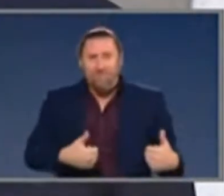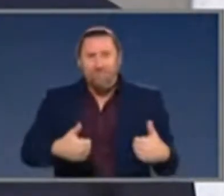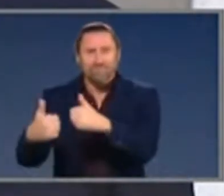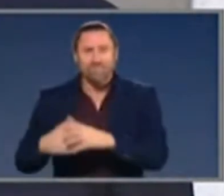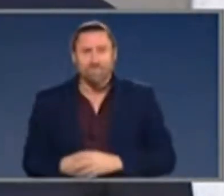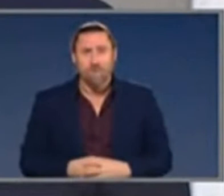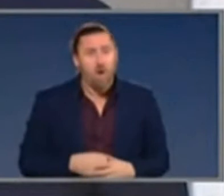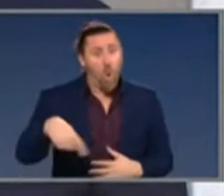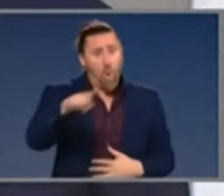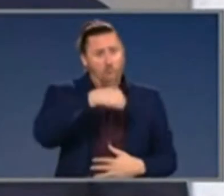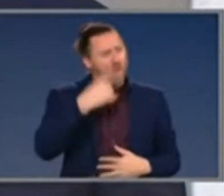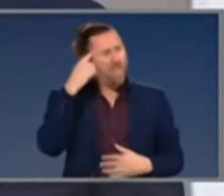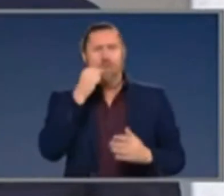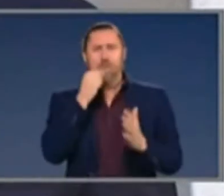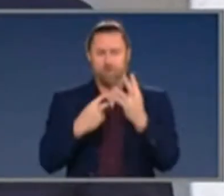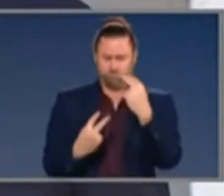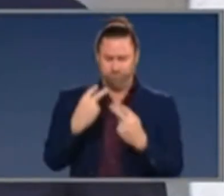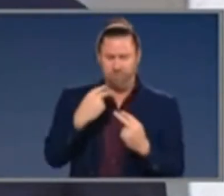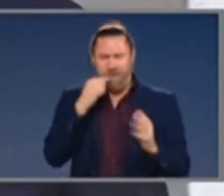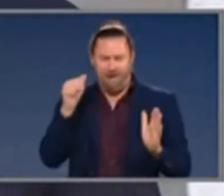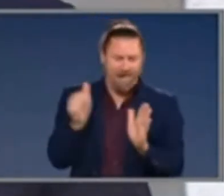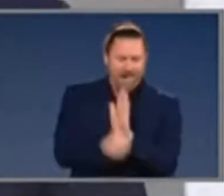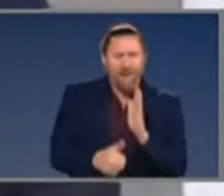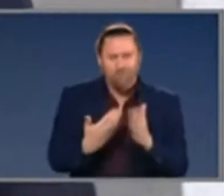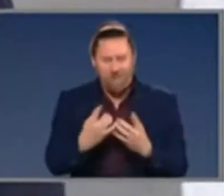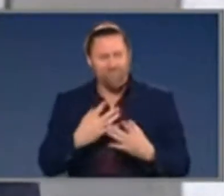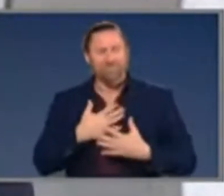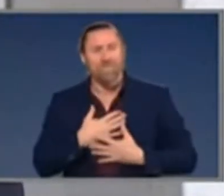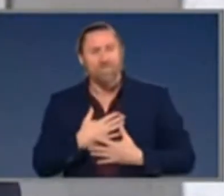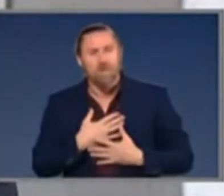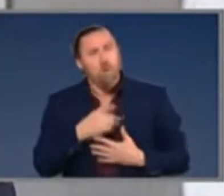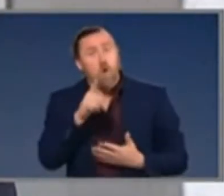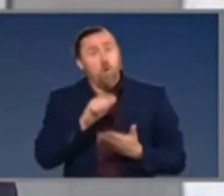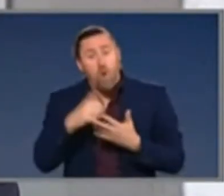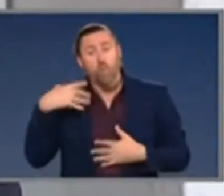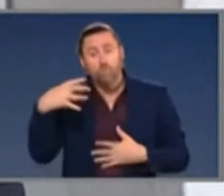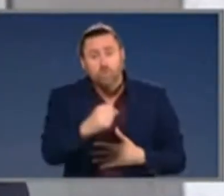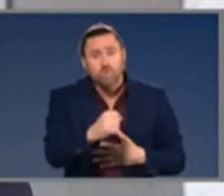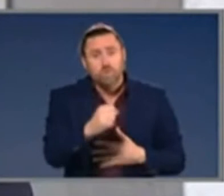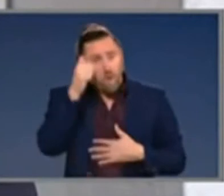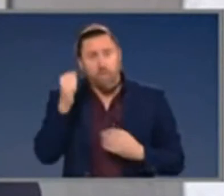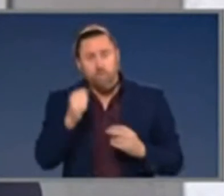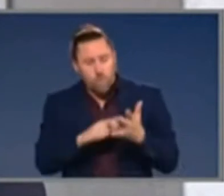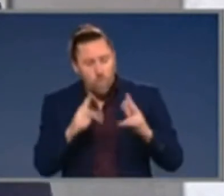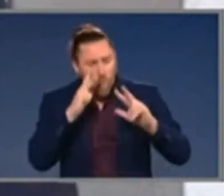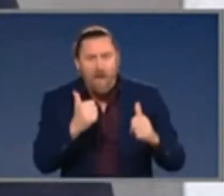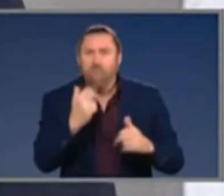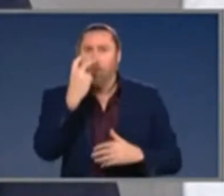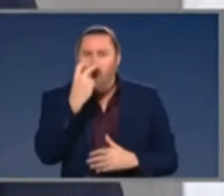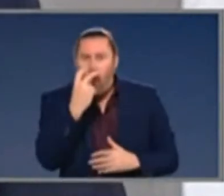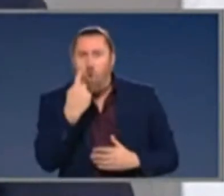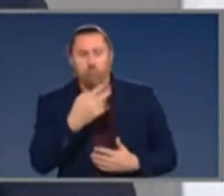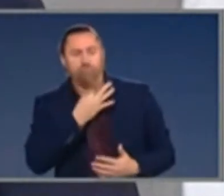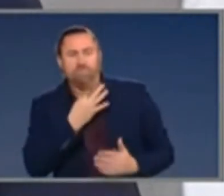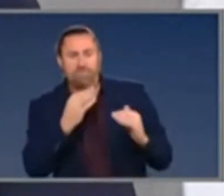mark ourselves very hard in Australia, and we should. We should mark ourselves very hard when it comes to the care of the most vulnerable in our